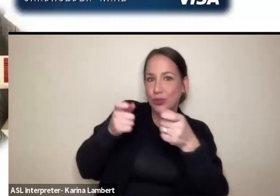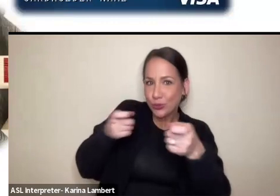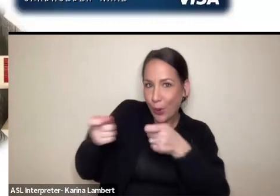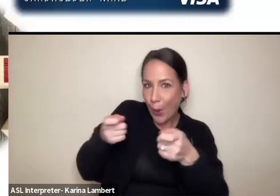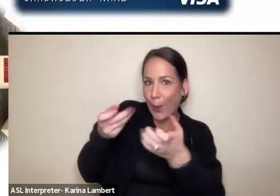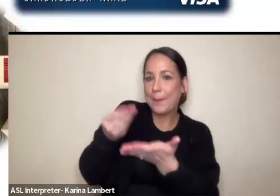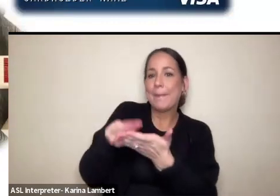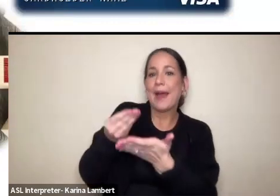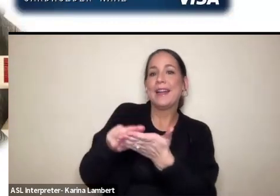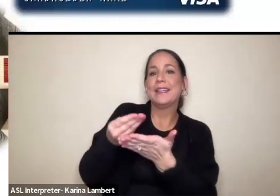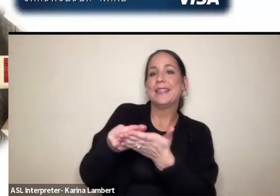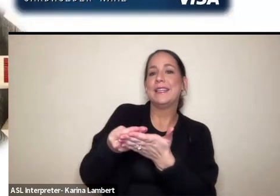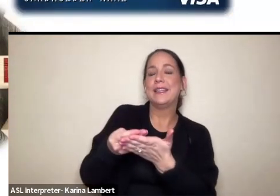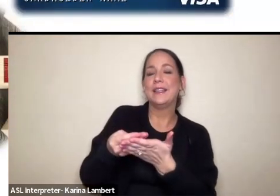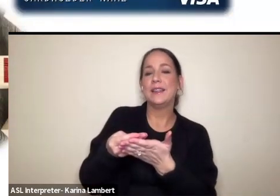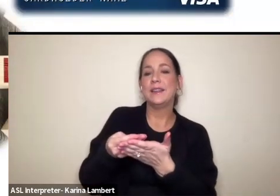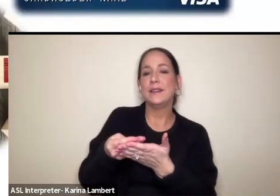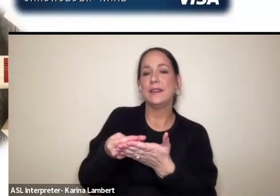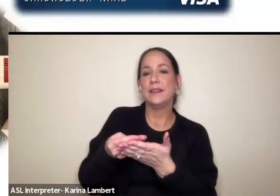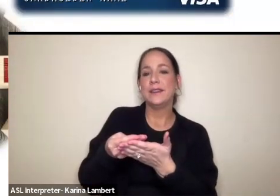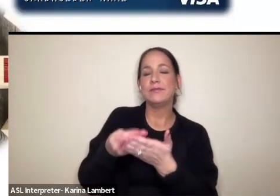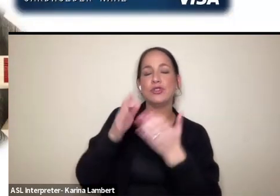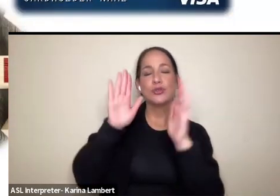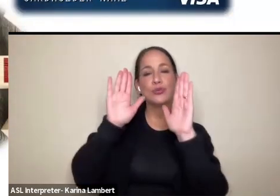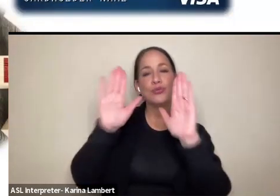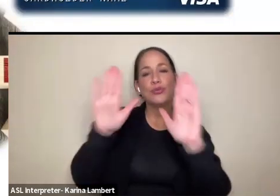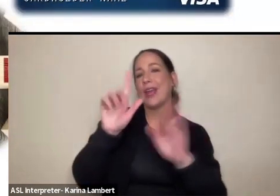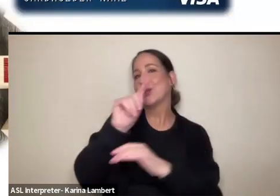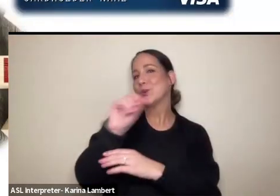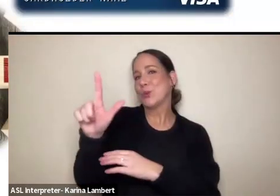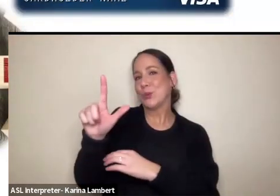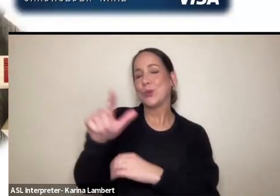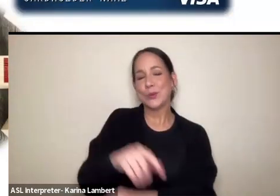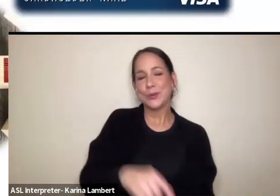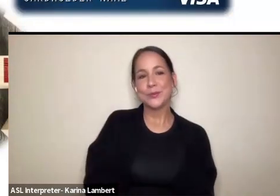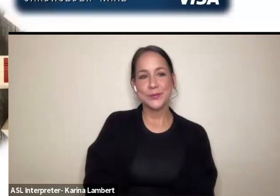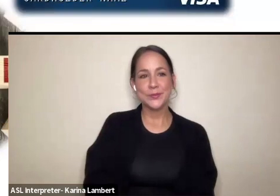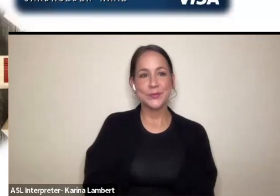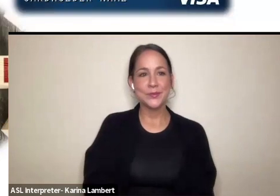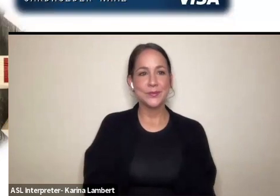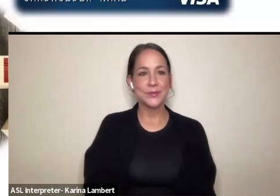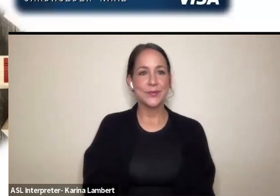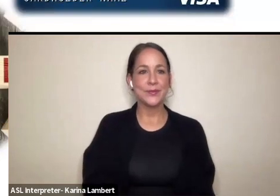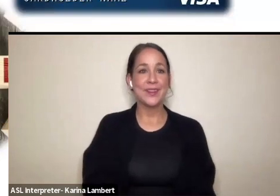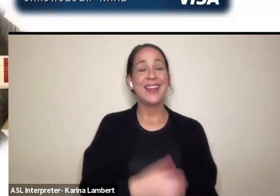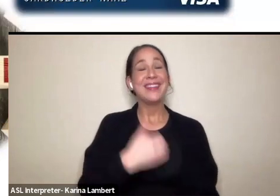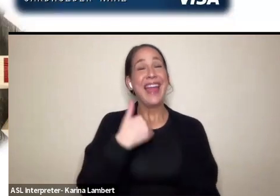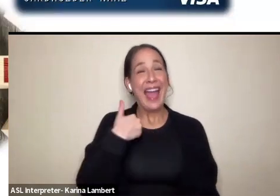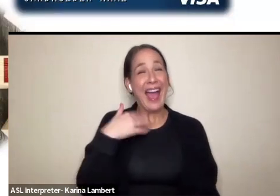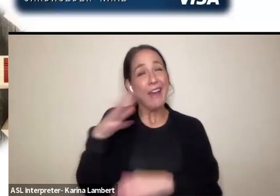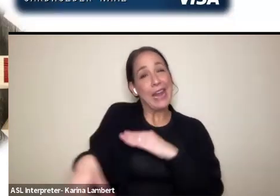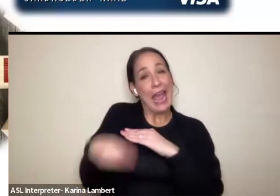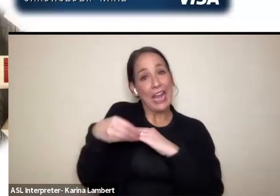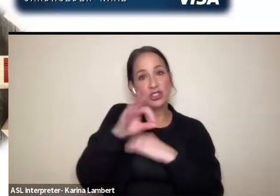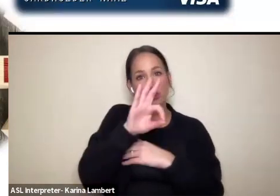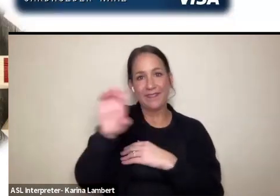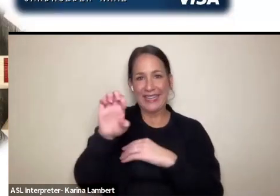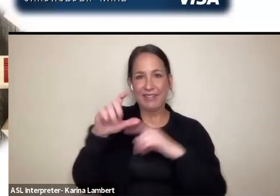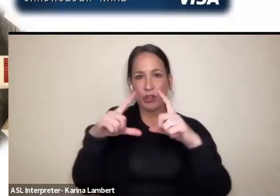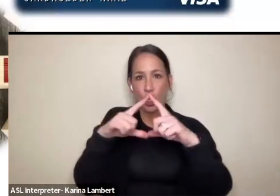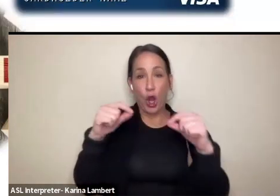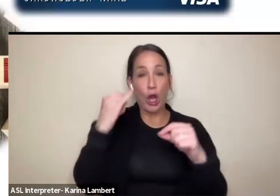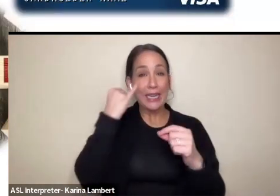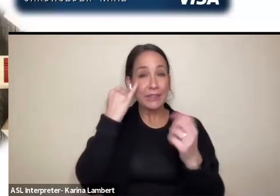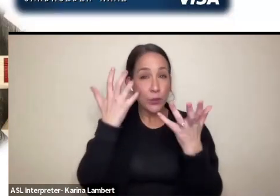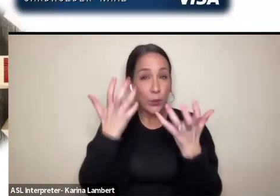money that they have to spend. It's a great tool. There is an additional fee for the card if you want it. You don't have